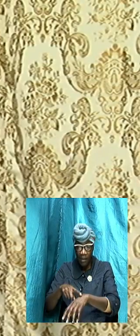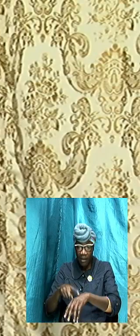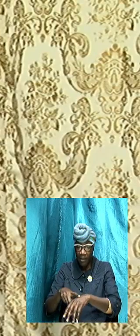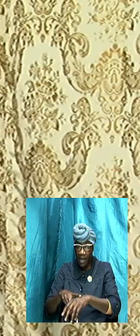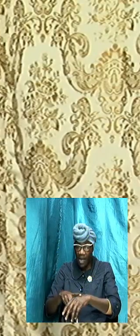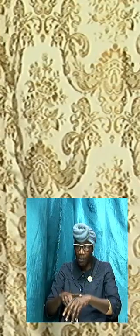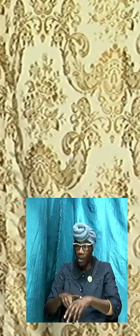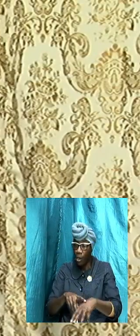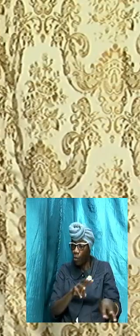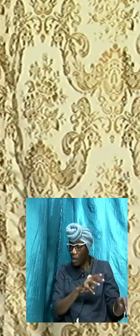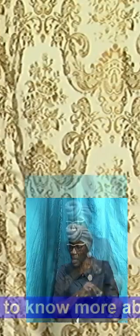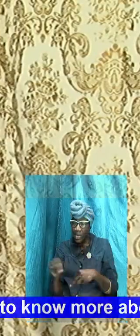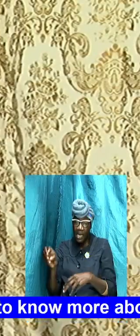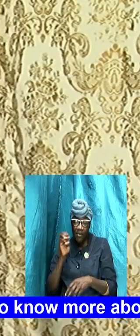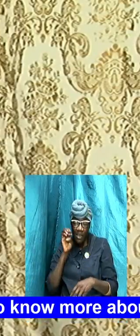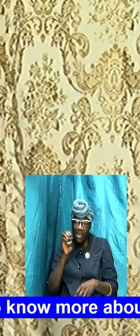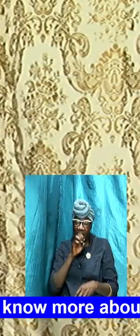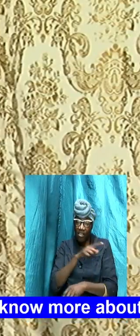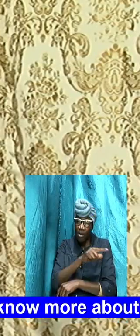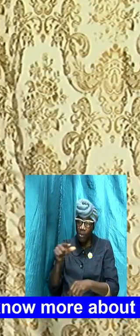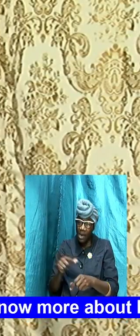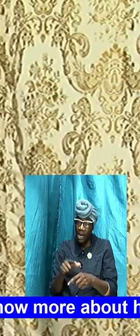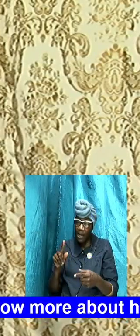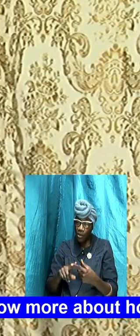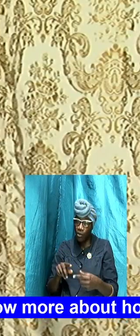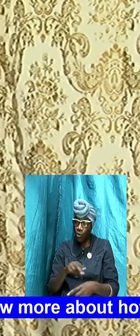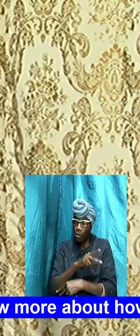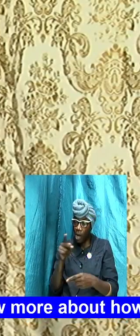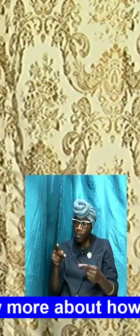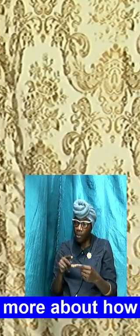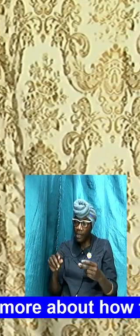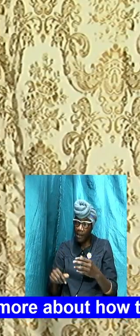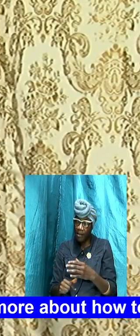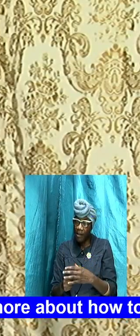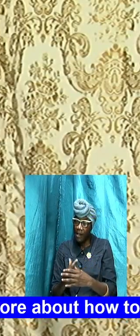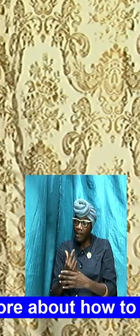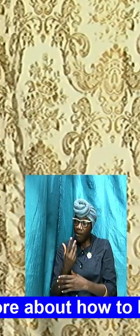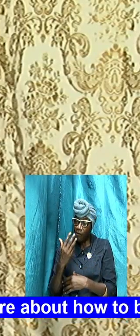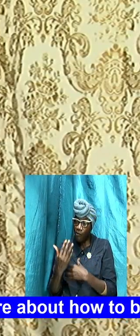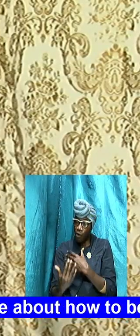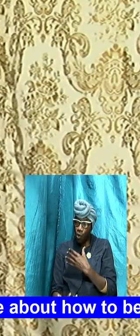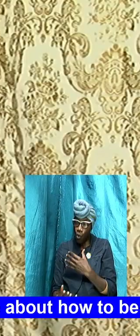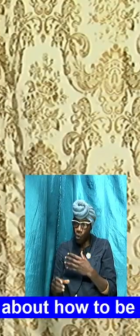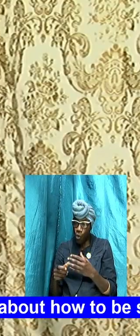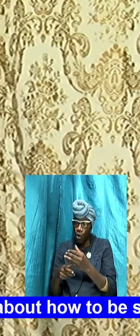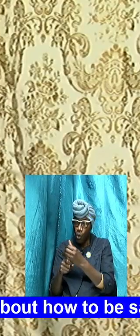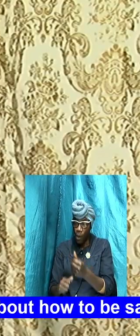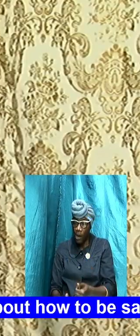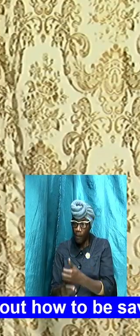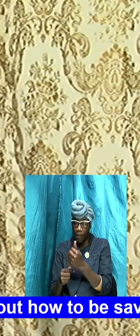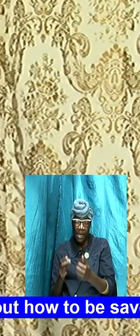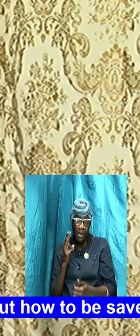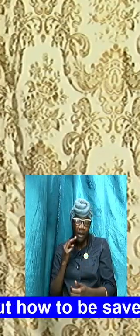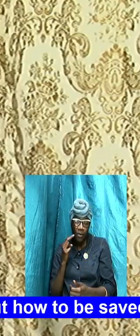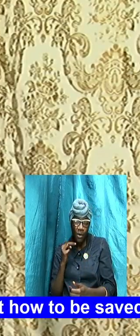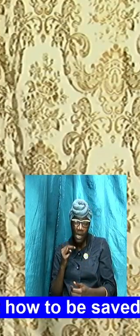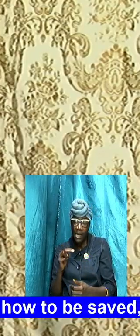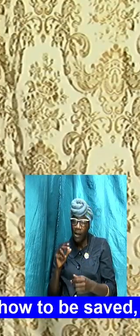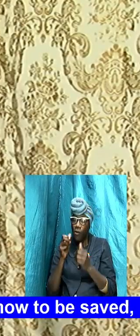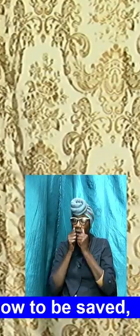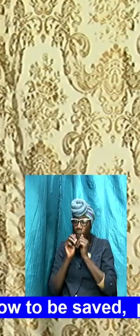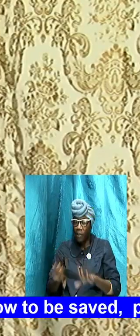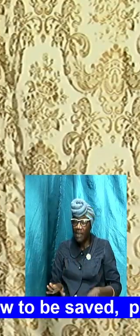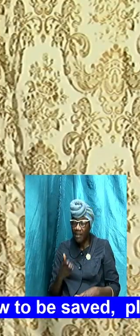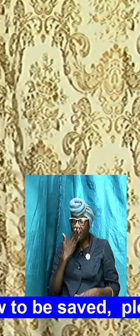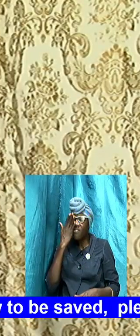about leaving Egypt's land to a place that flows with milk and honey, to a place, oh, that's a blessing in you. Thank you, Lord, for what